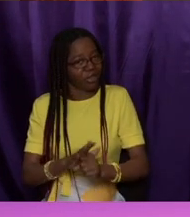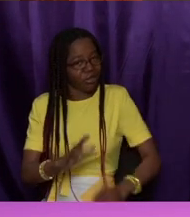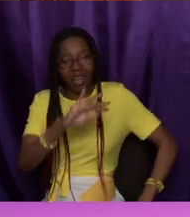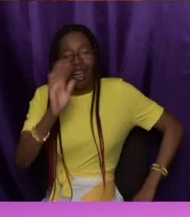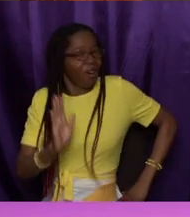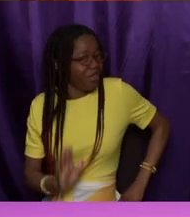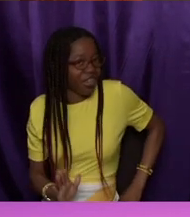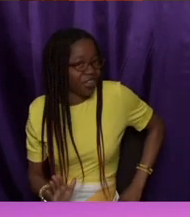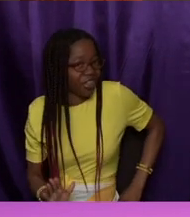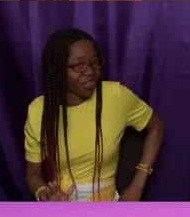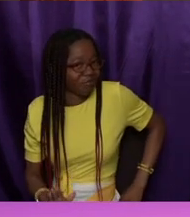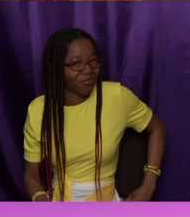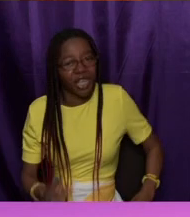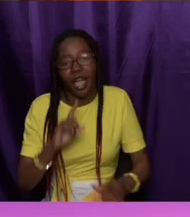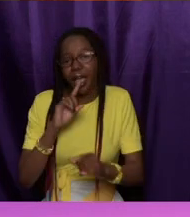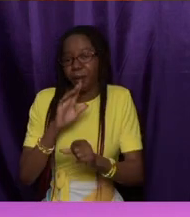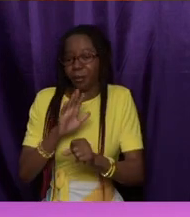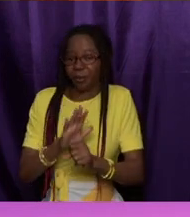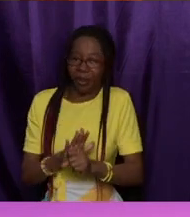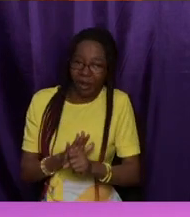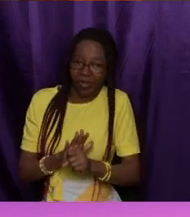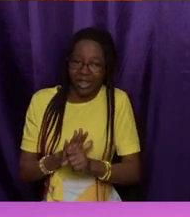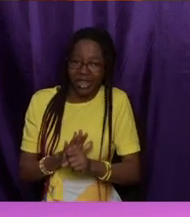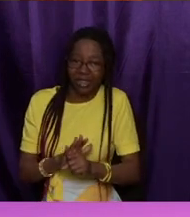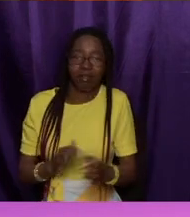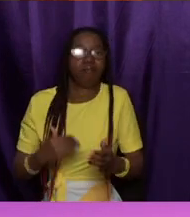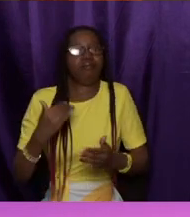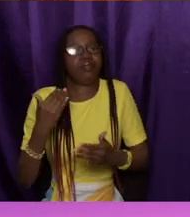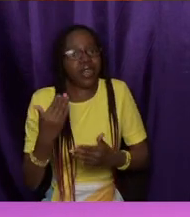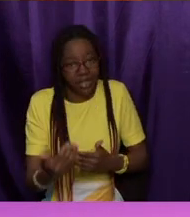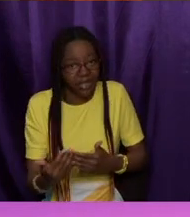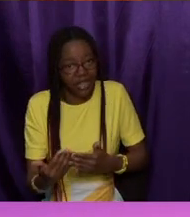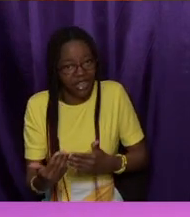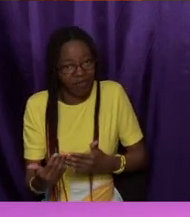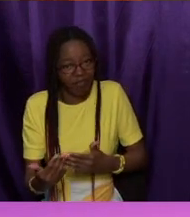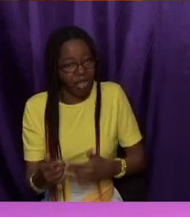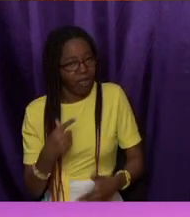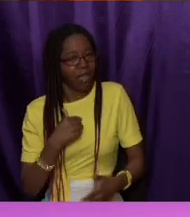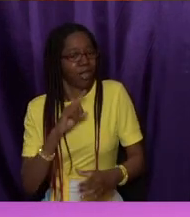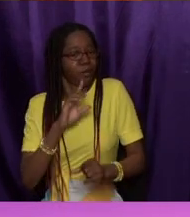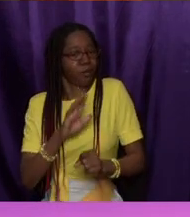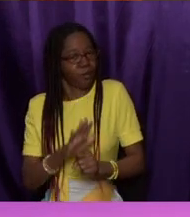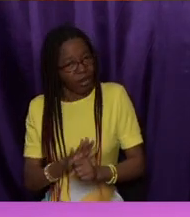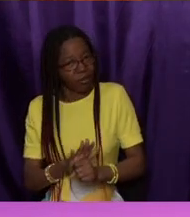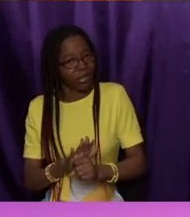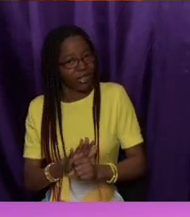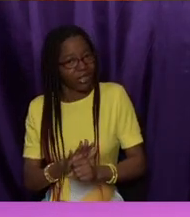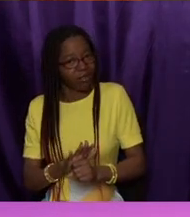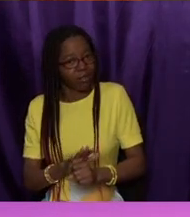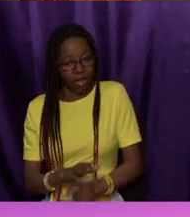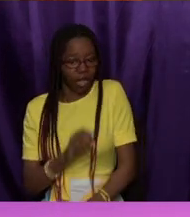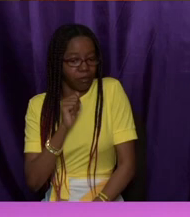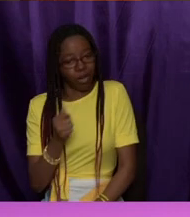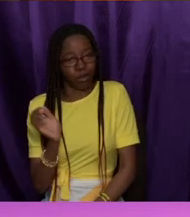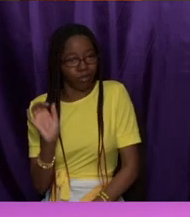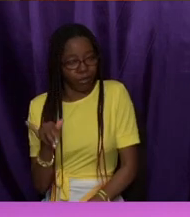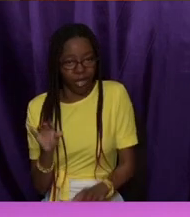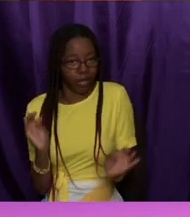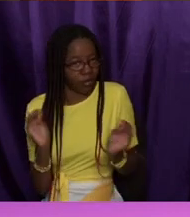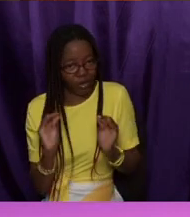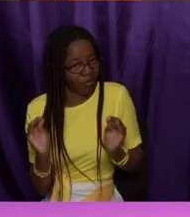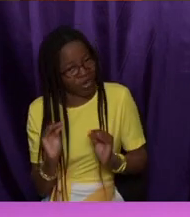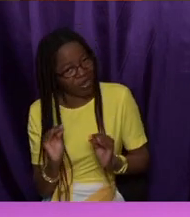never. I promise you, next time. I promise you, I ain't gonna do that no